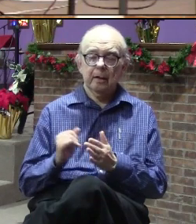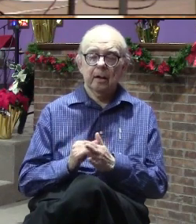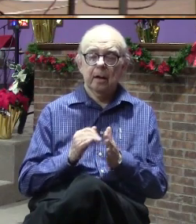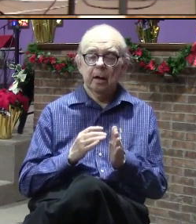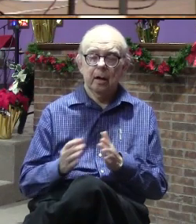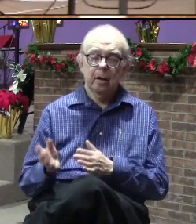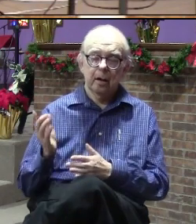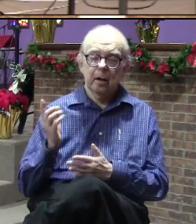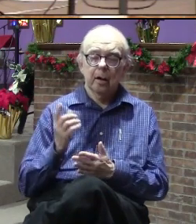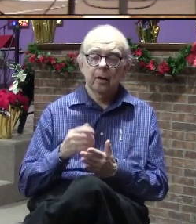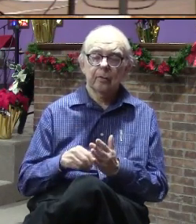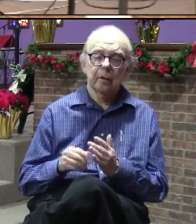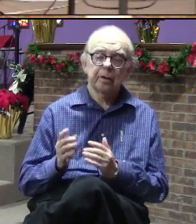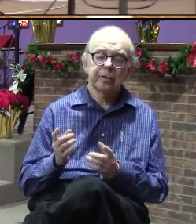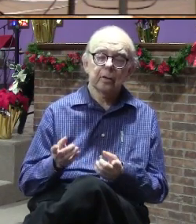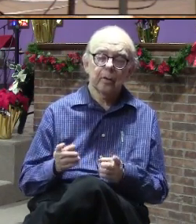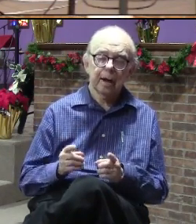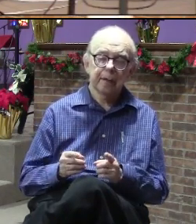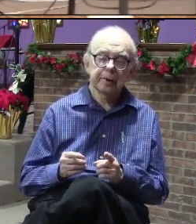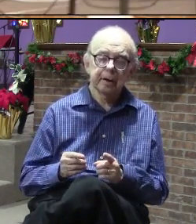preparation of what's going on.